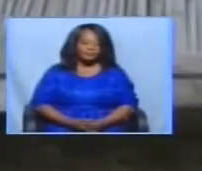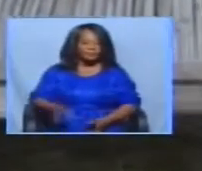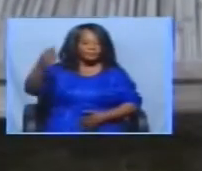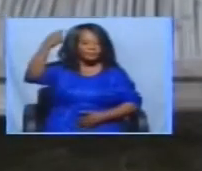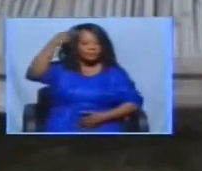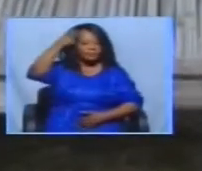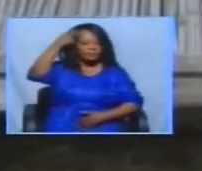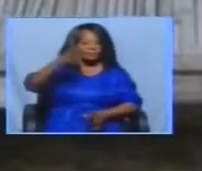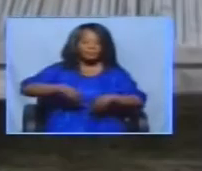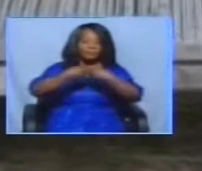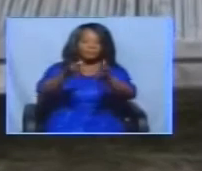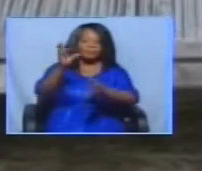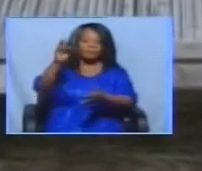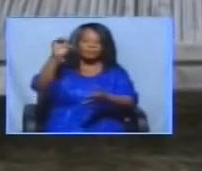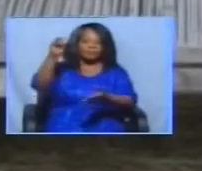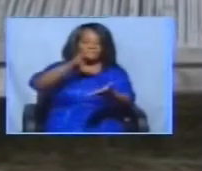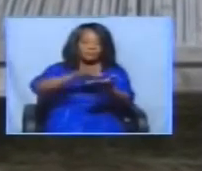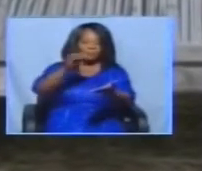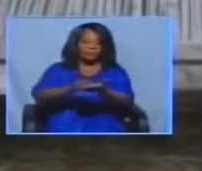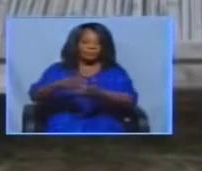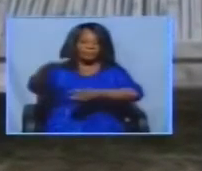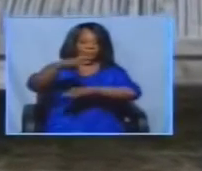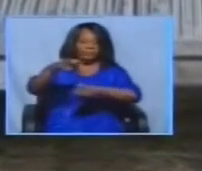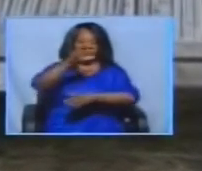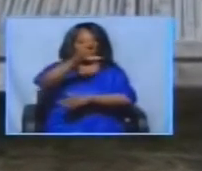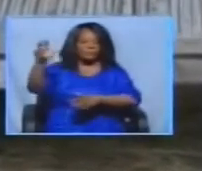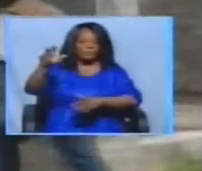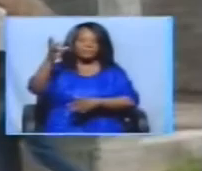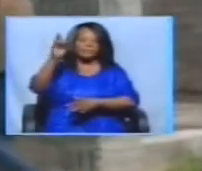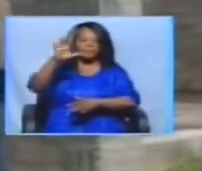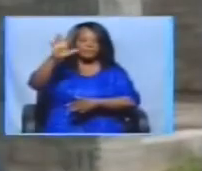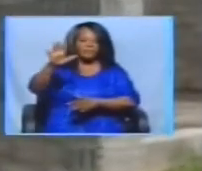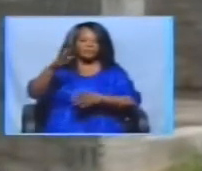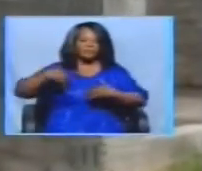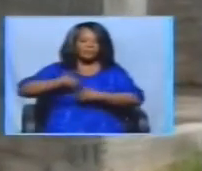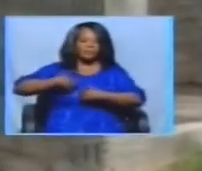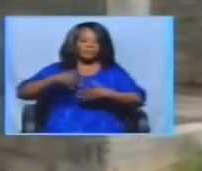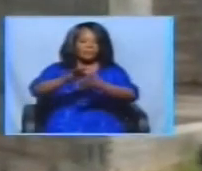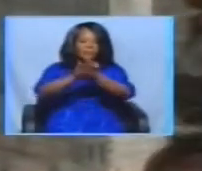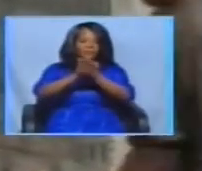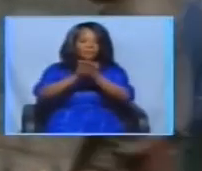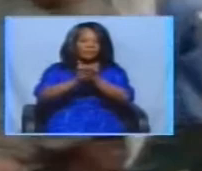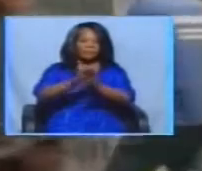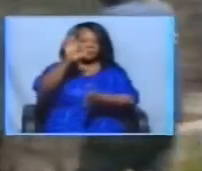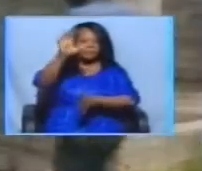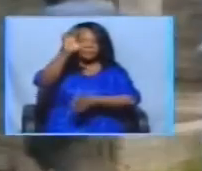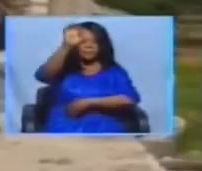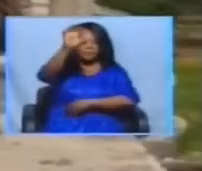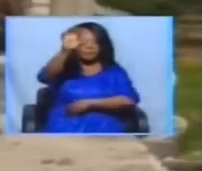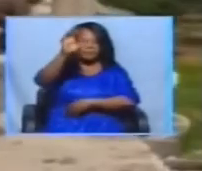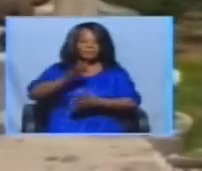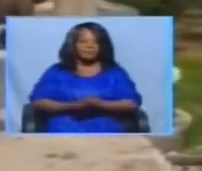Government has disbursed over 70 million kwacha to 375 livestock cooperatives in five provinces.